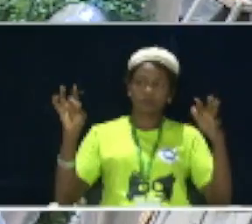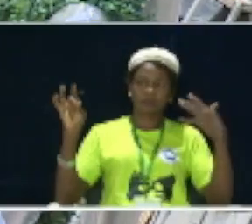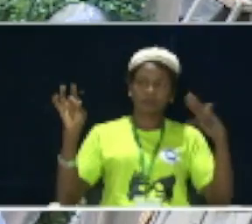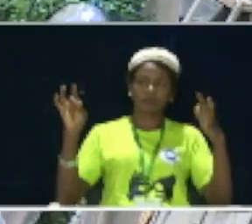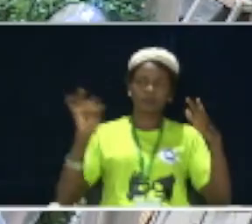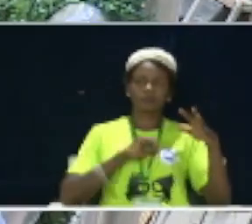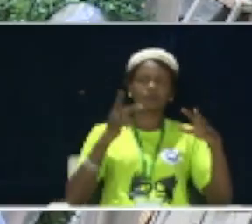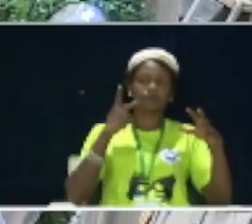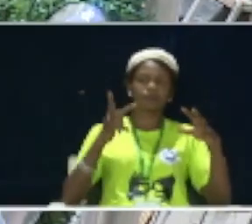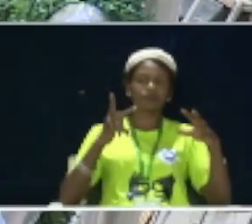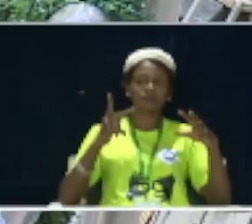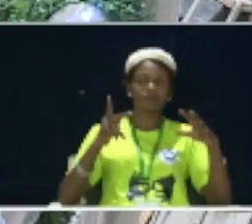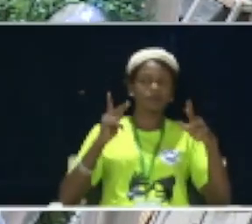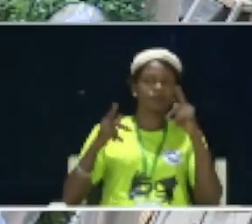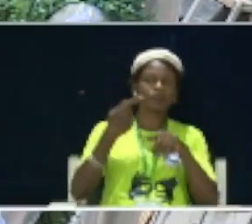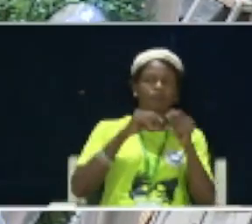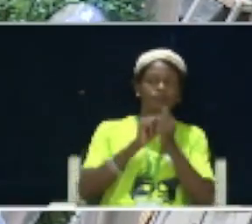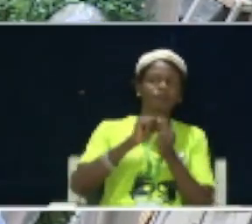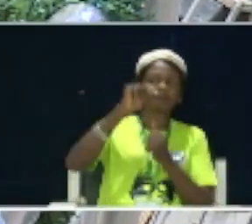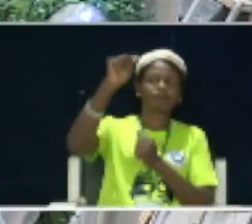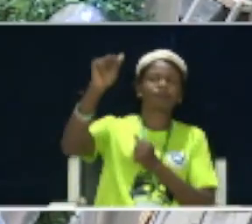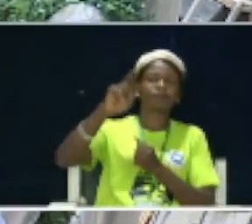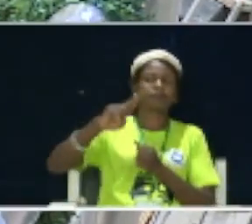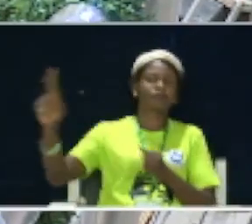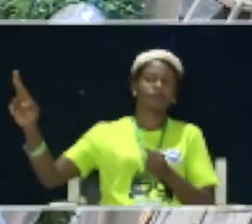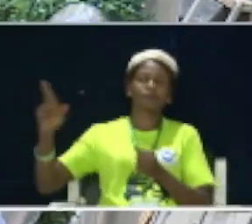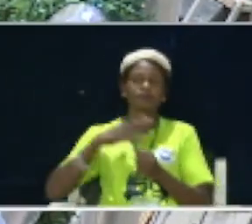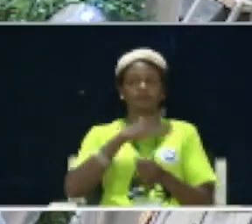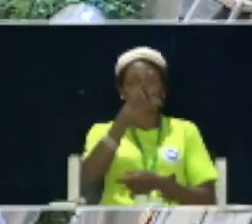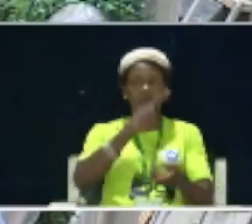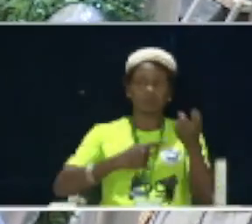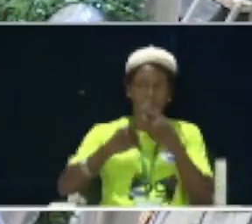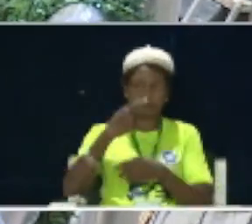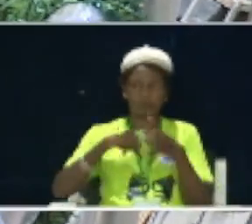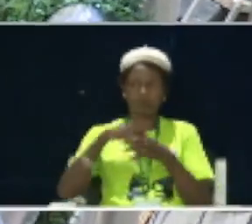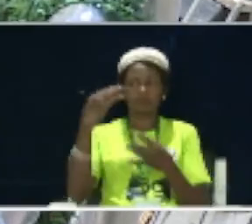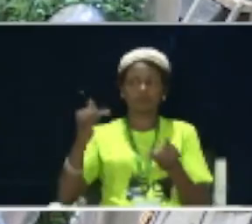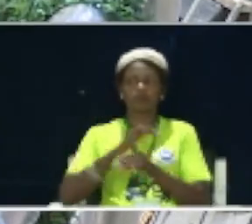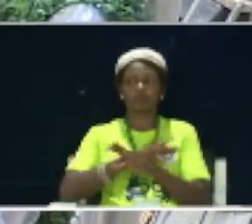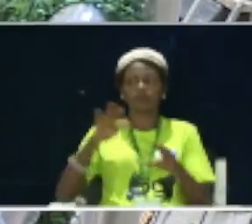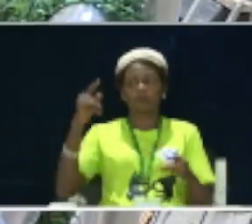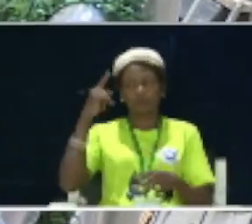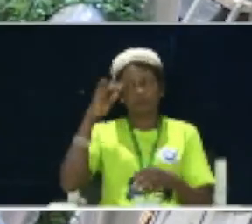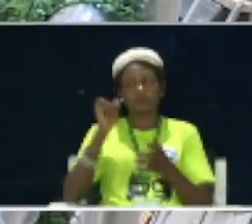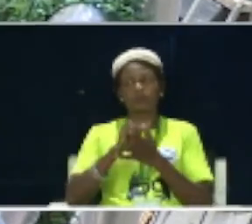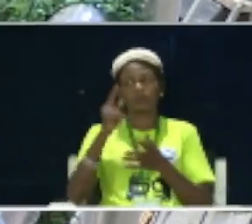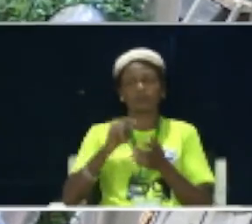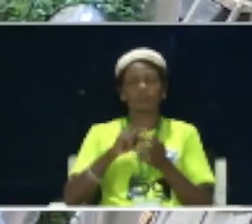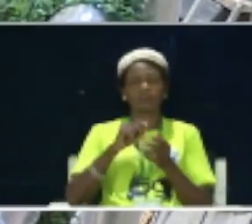I see those of you coming from my far right. Please keep coming. Don't think that the distance is too